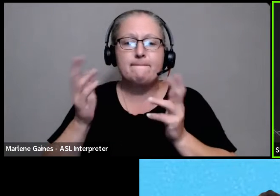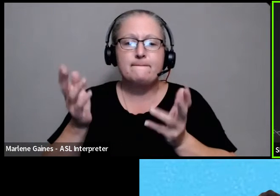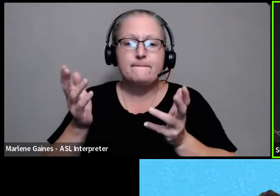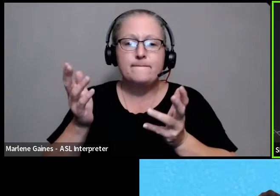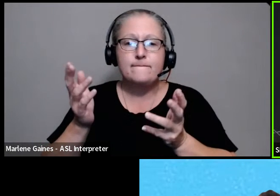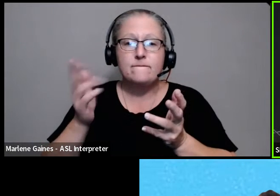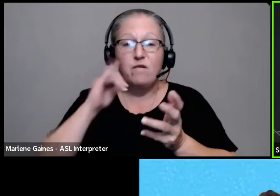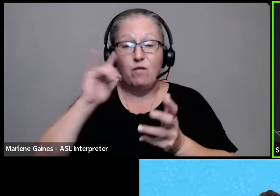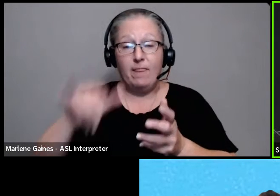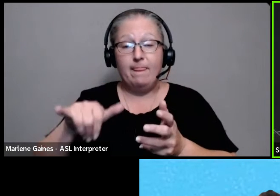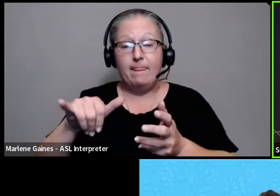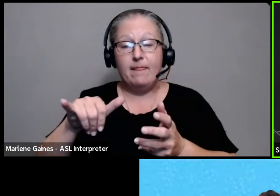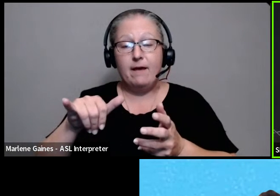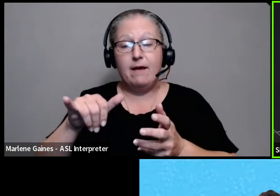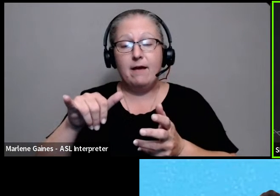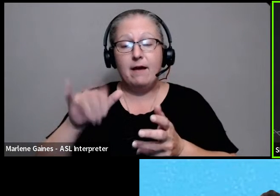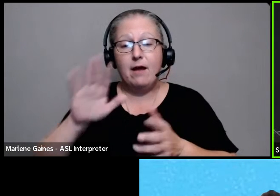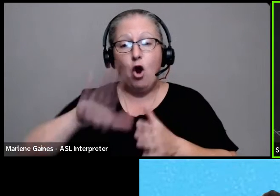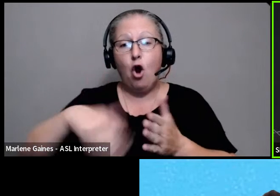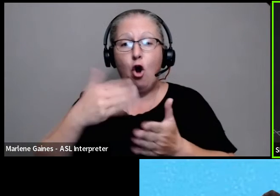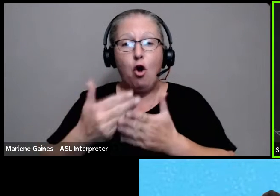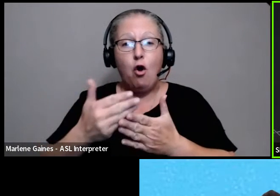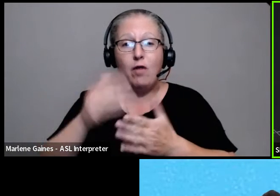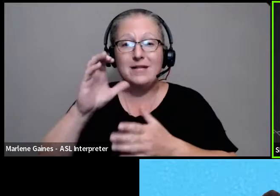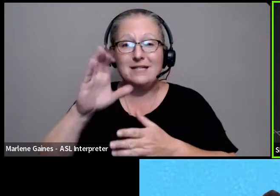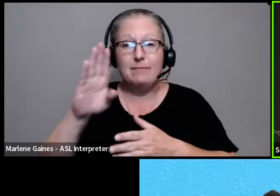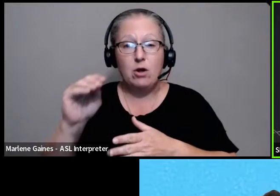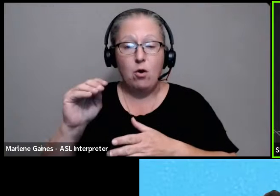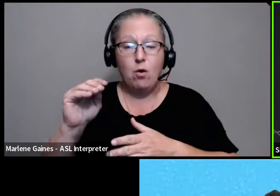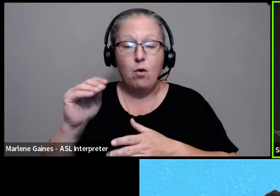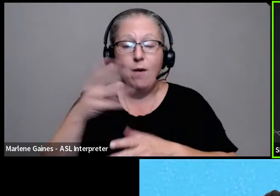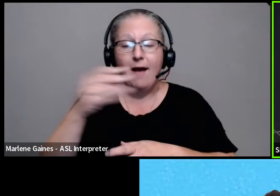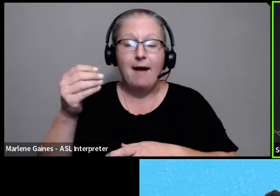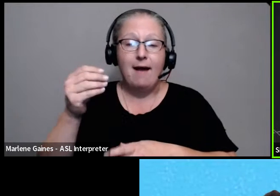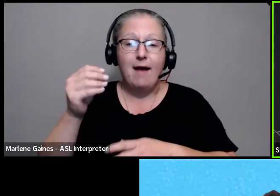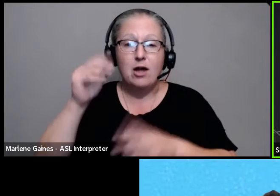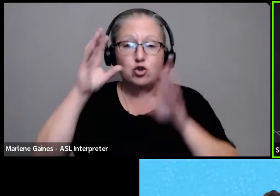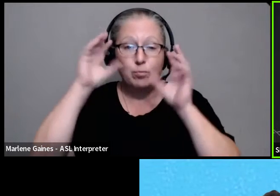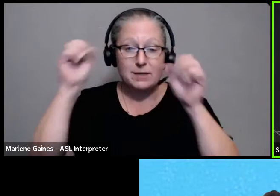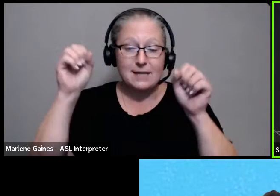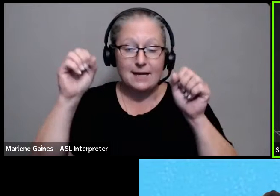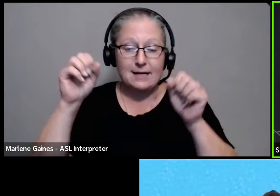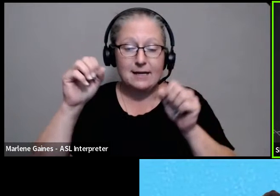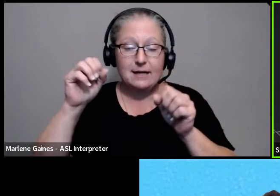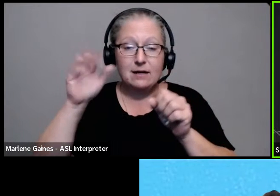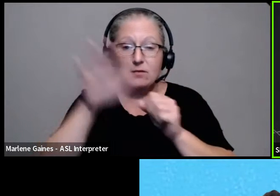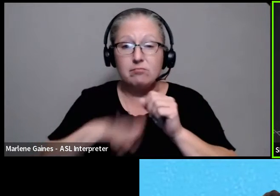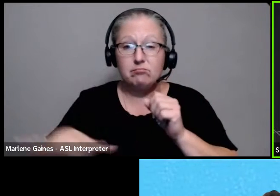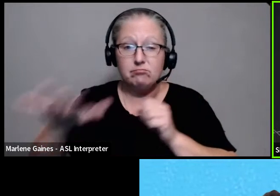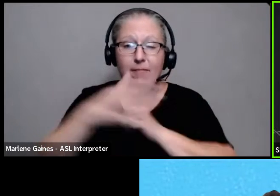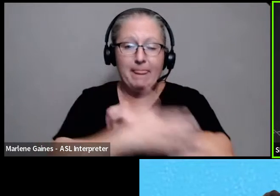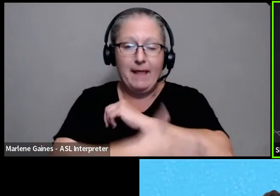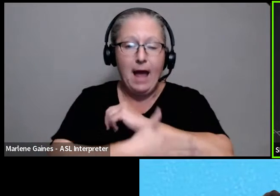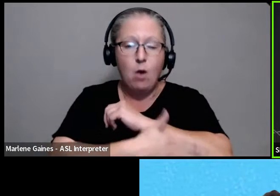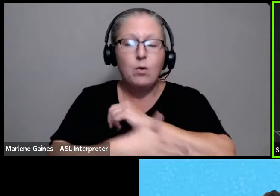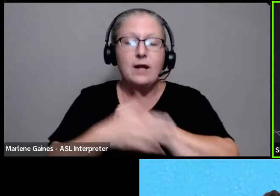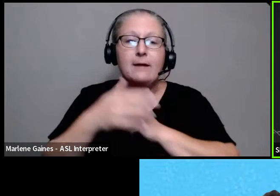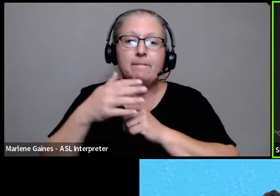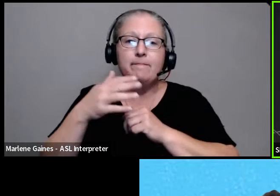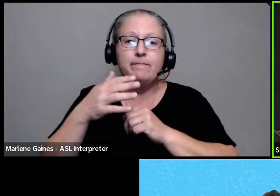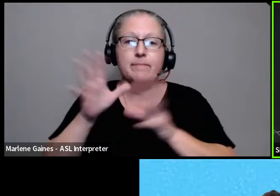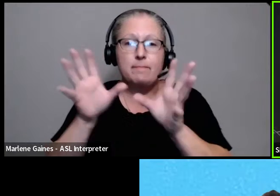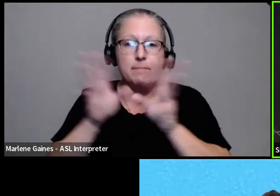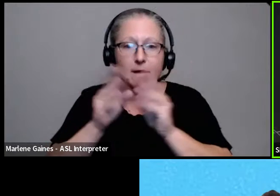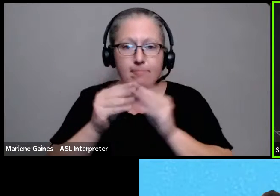On this matter, all the CBOs and superintendents throughout the county met